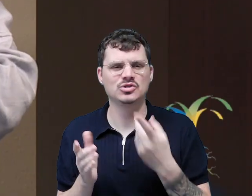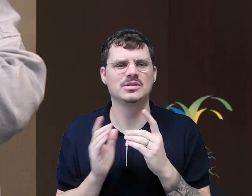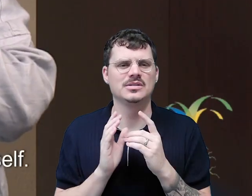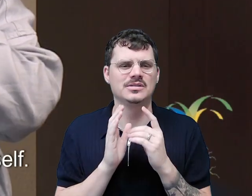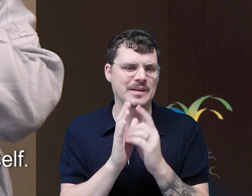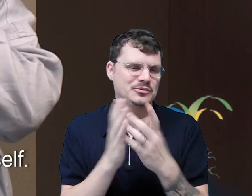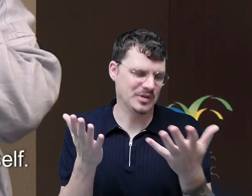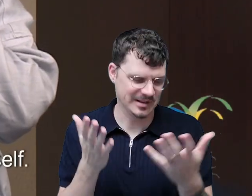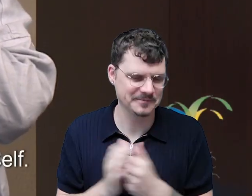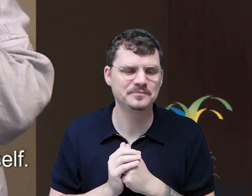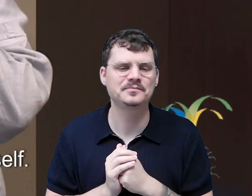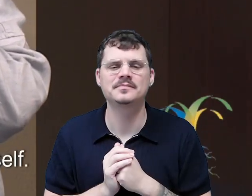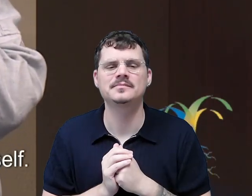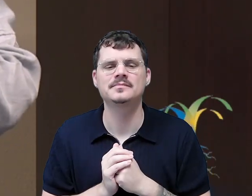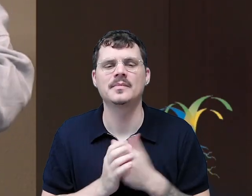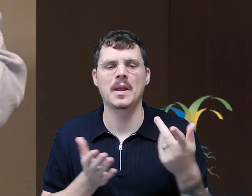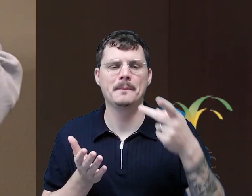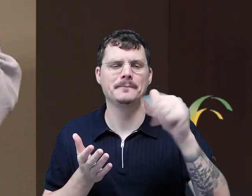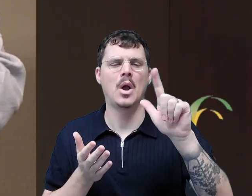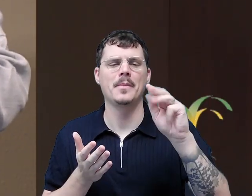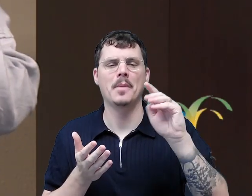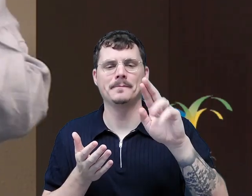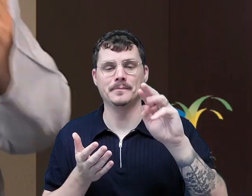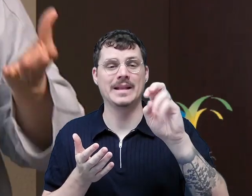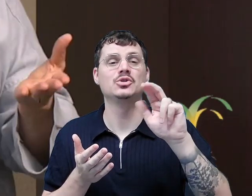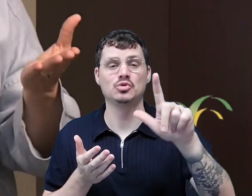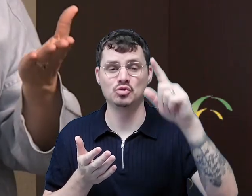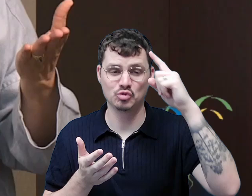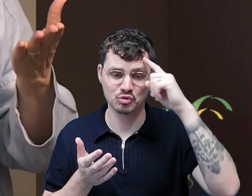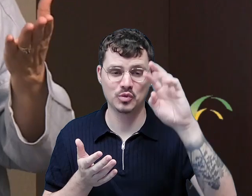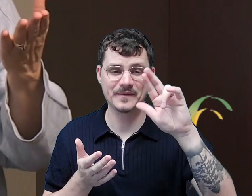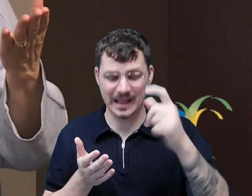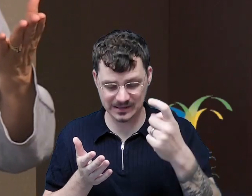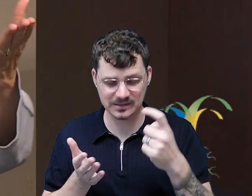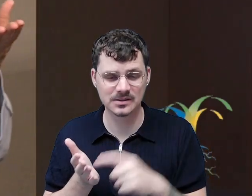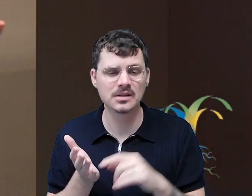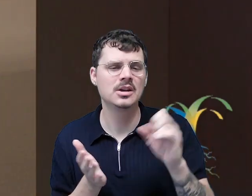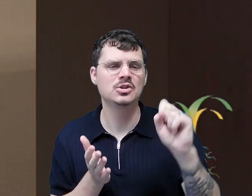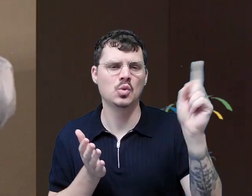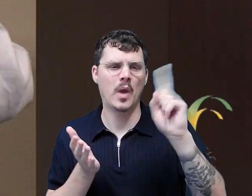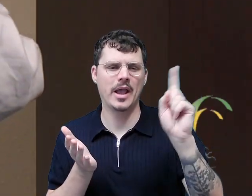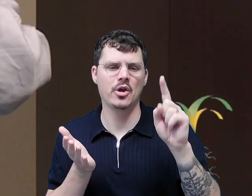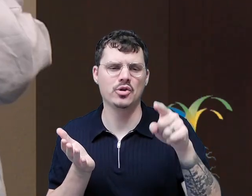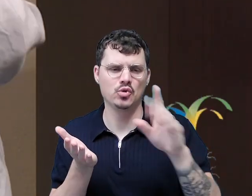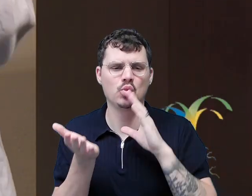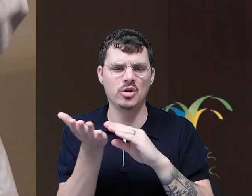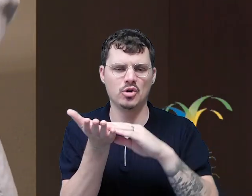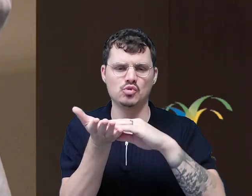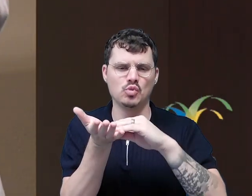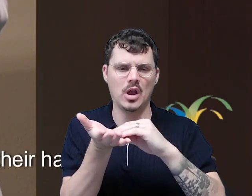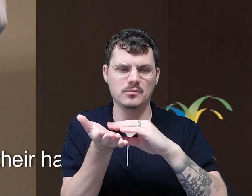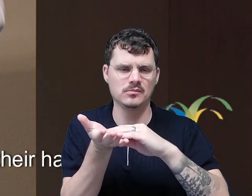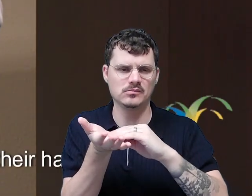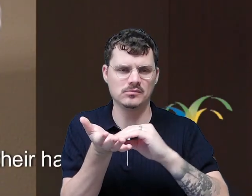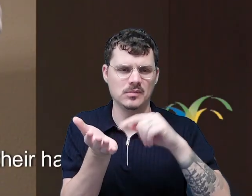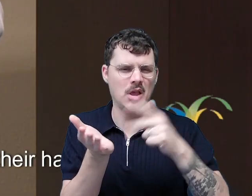participant, but I'll just demonstrate on myself. The palmomental reflex is where